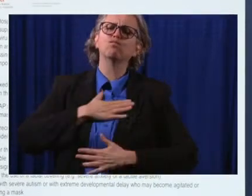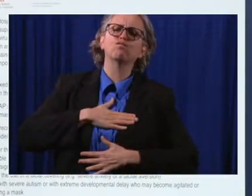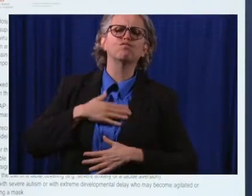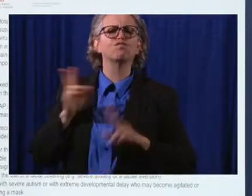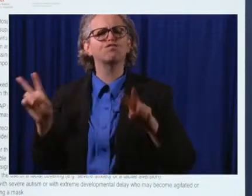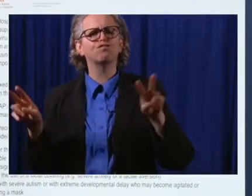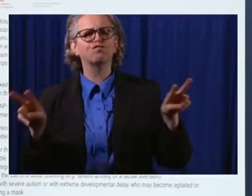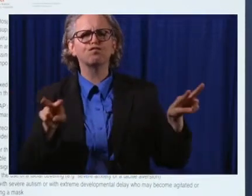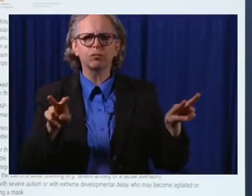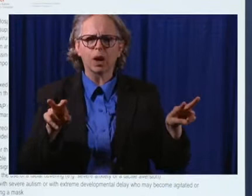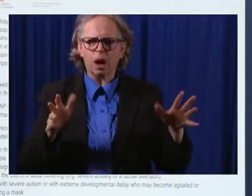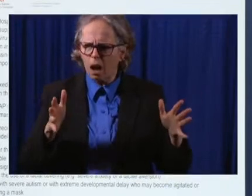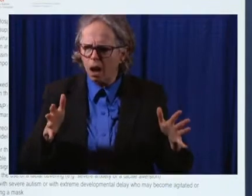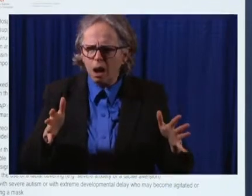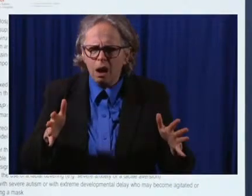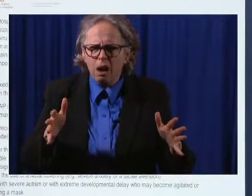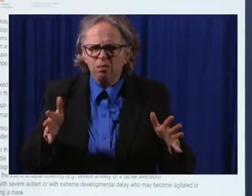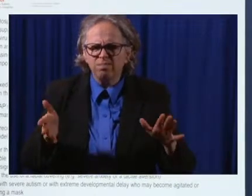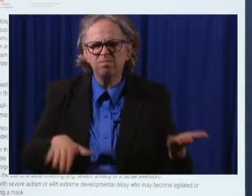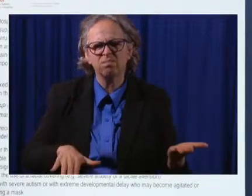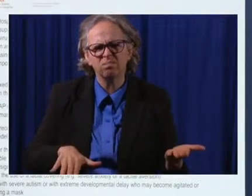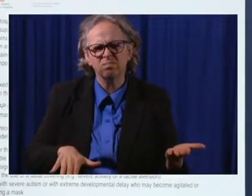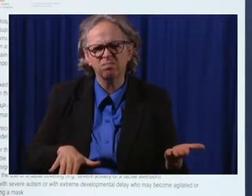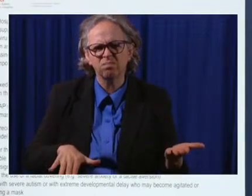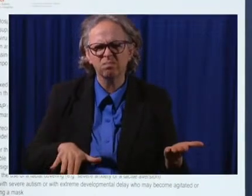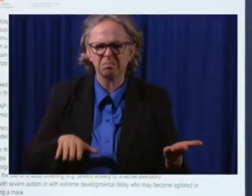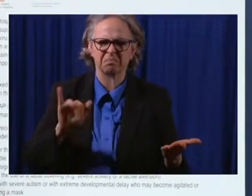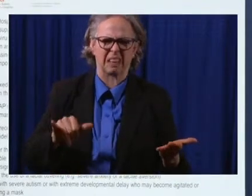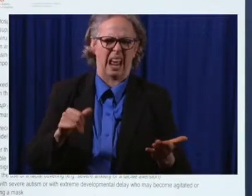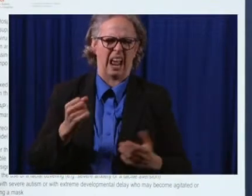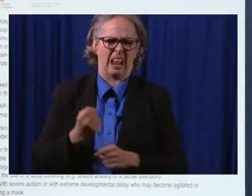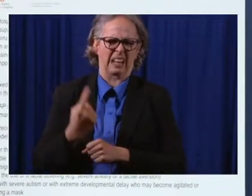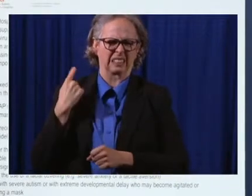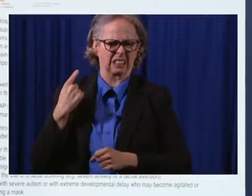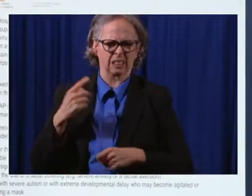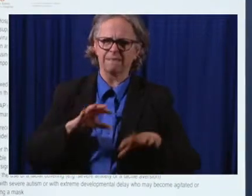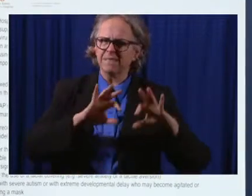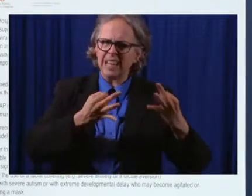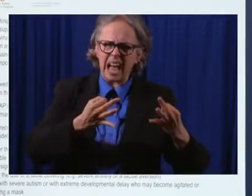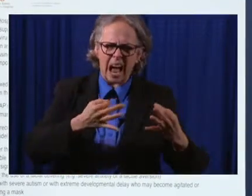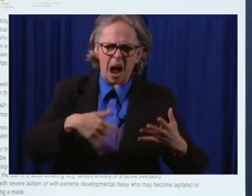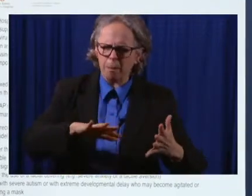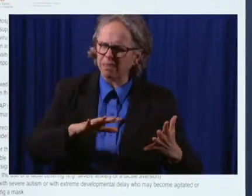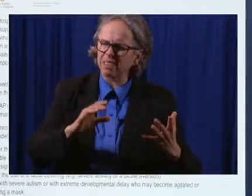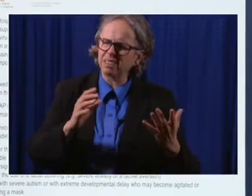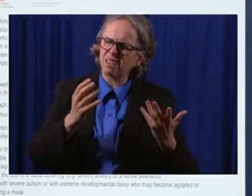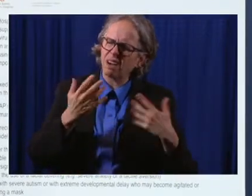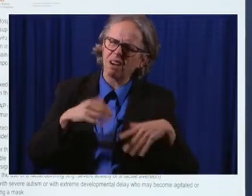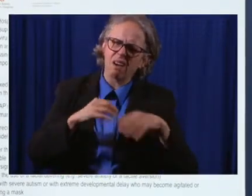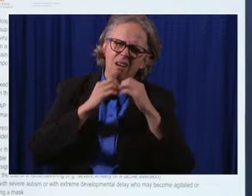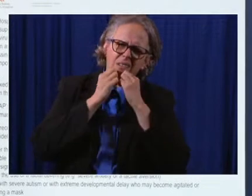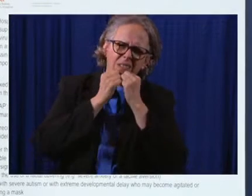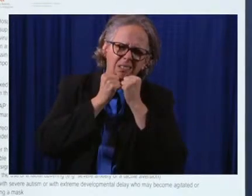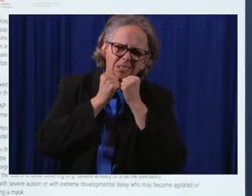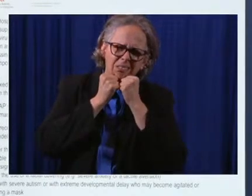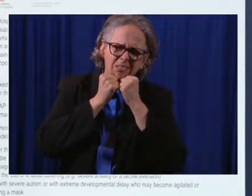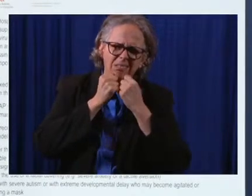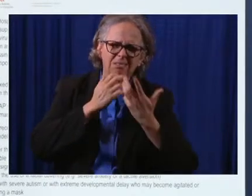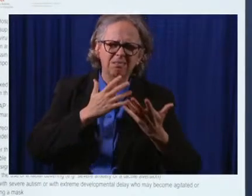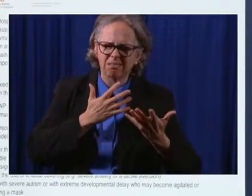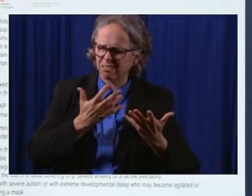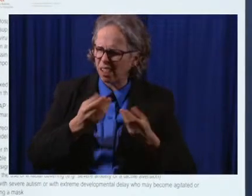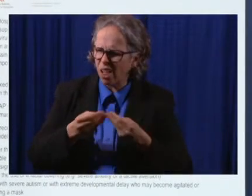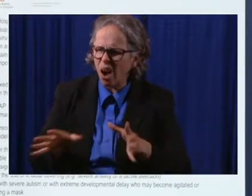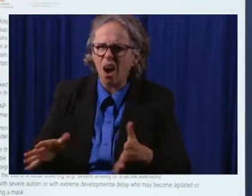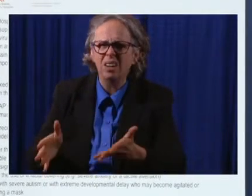home. 9 people who were fiercely loved by their family and by their friends.